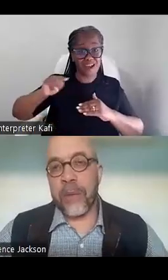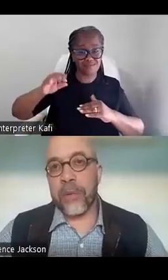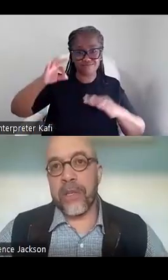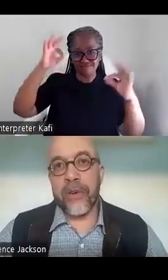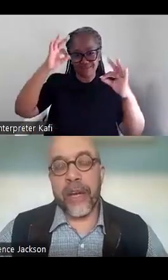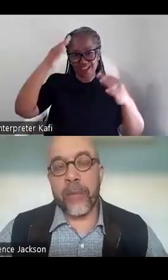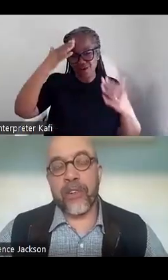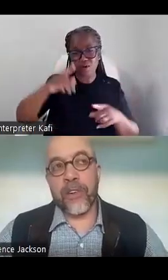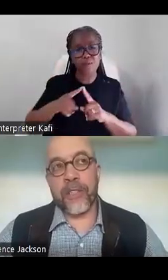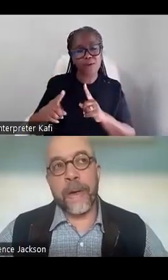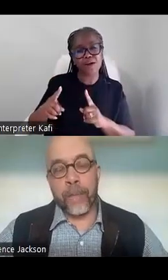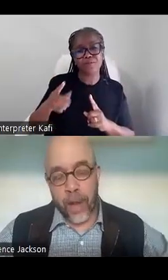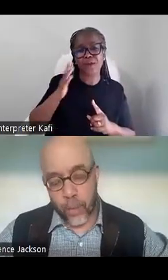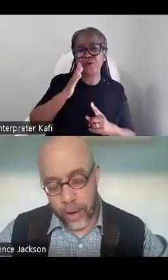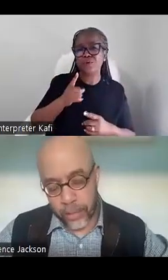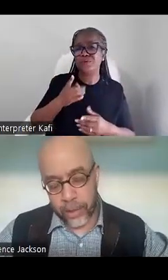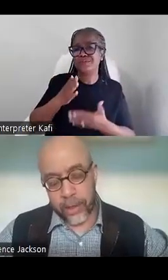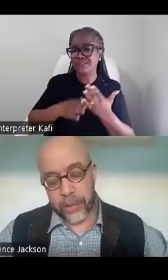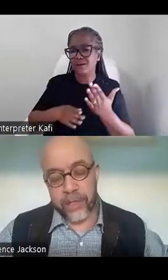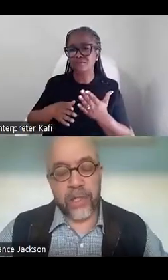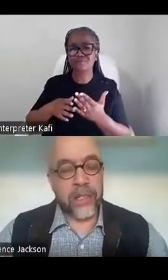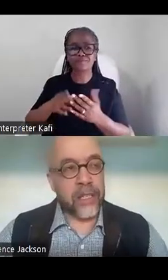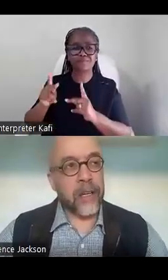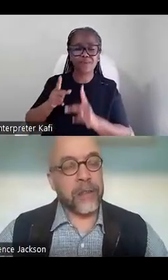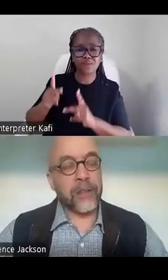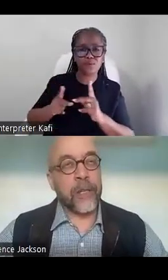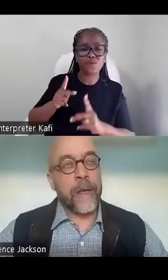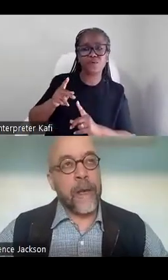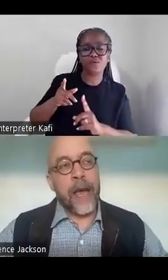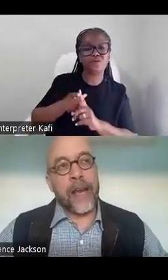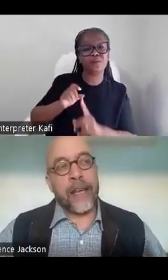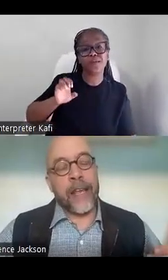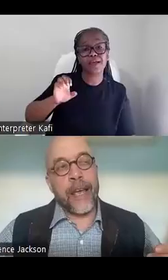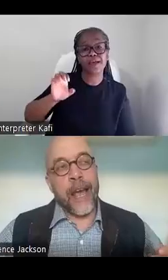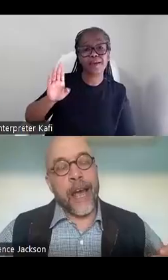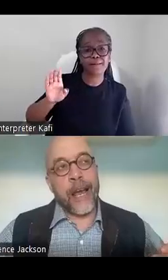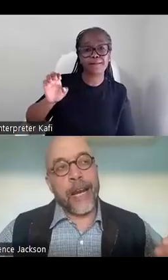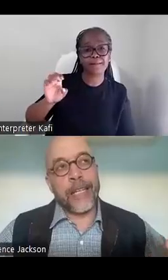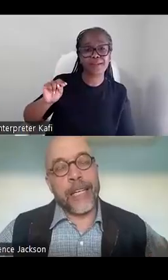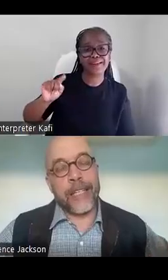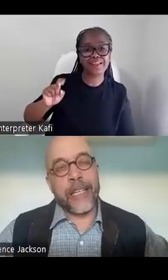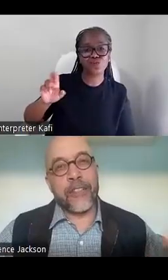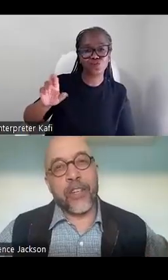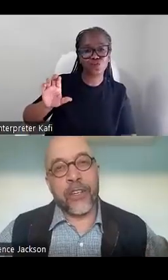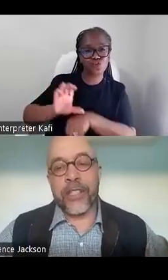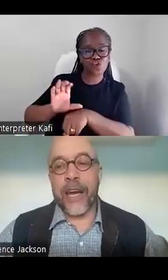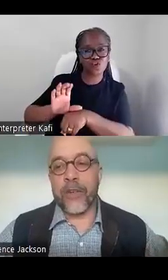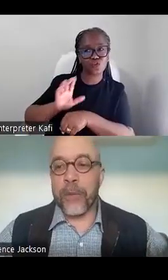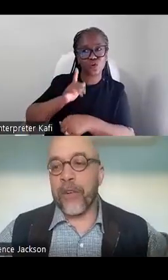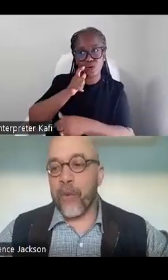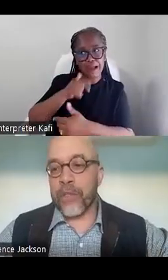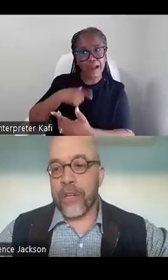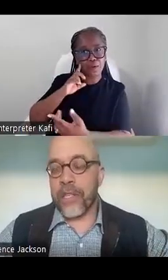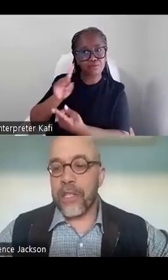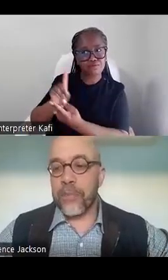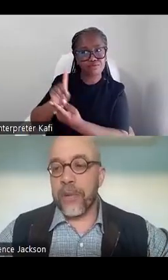and the Ebenezer AME Church, where I met Sister Shante Daniels. And it turns out, I mean,